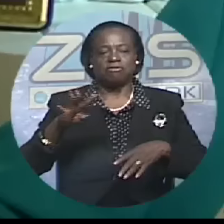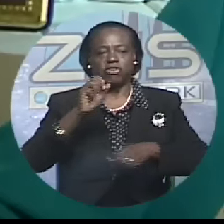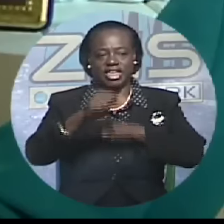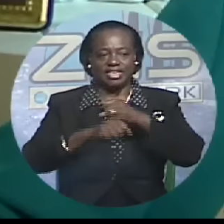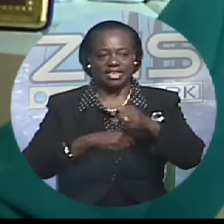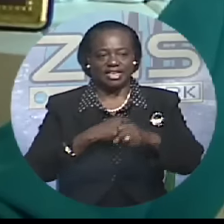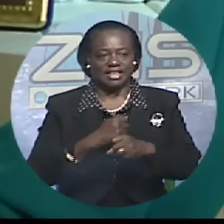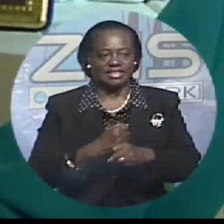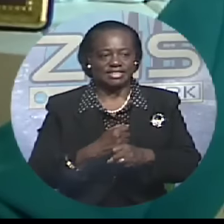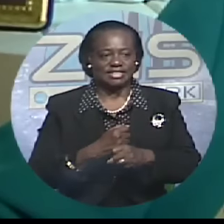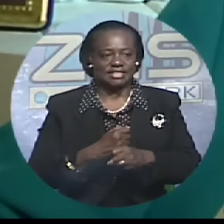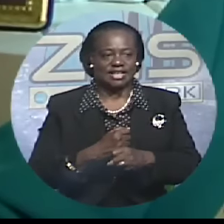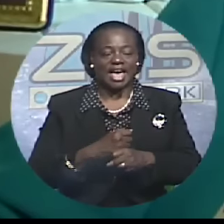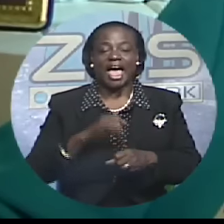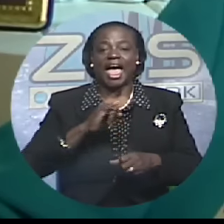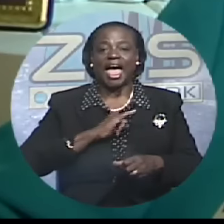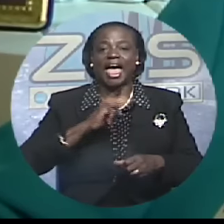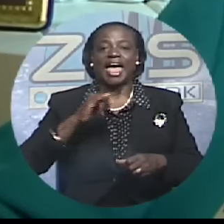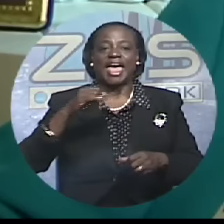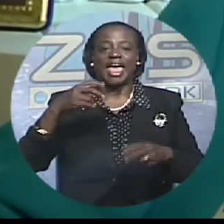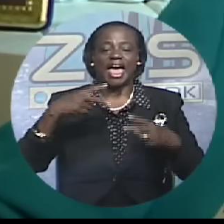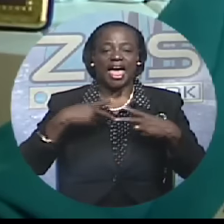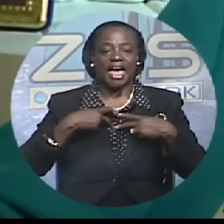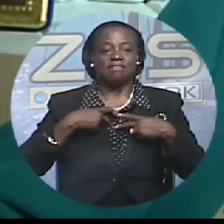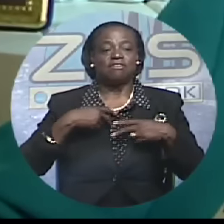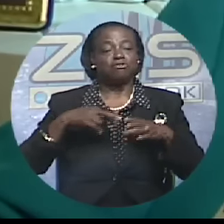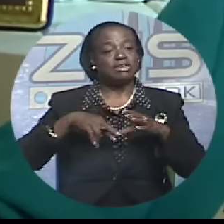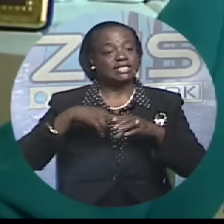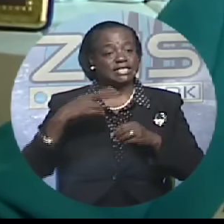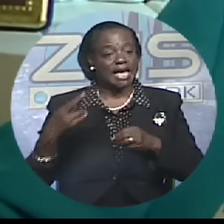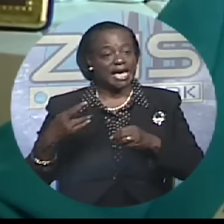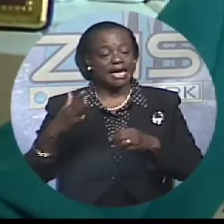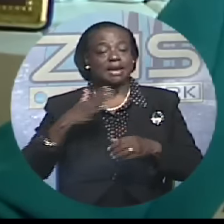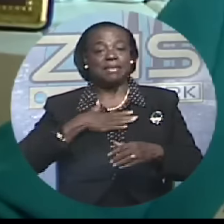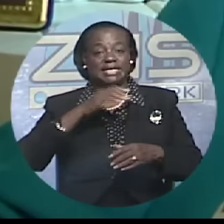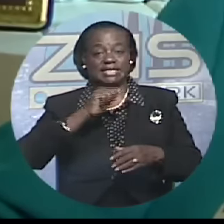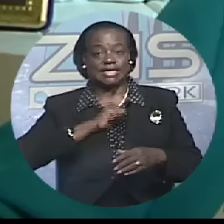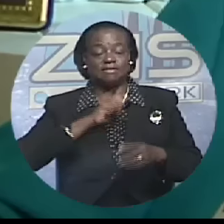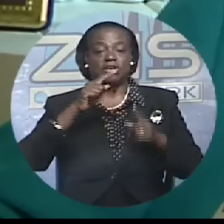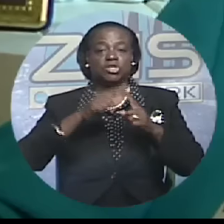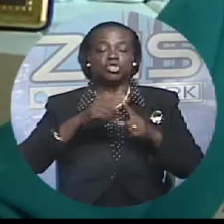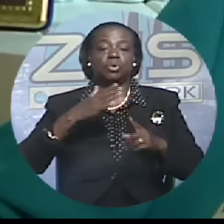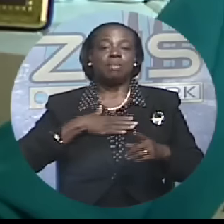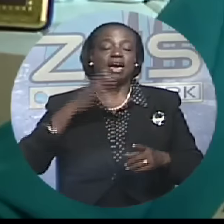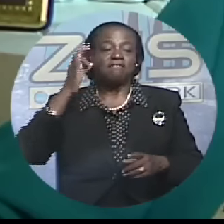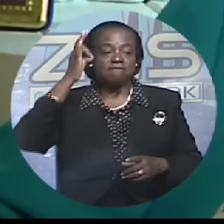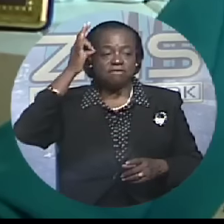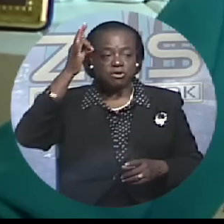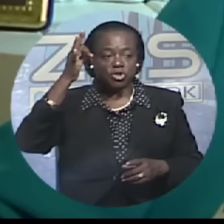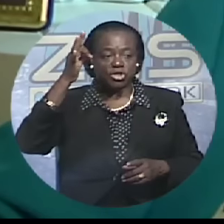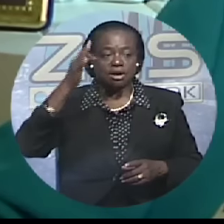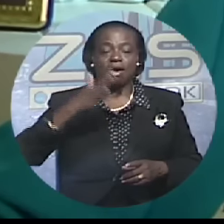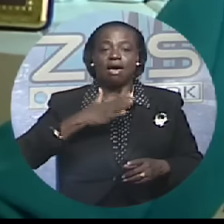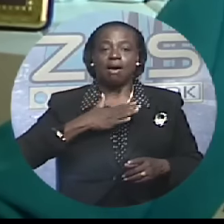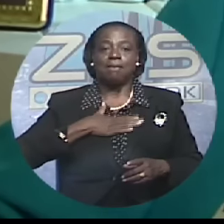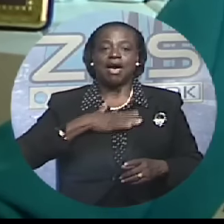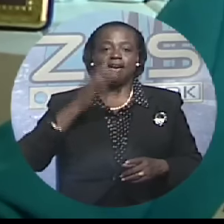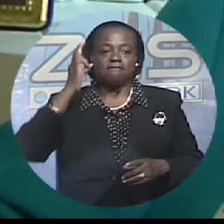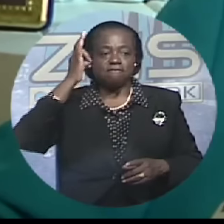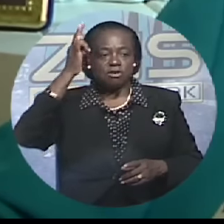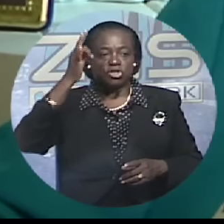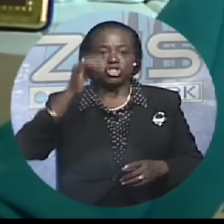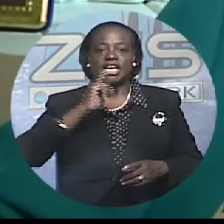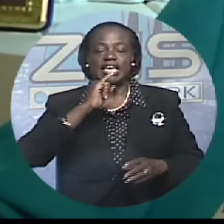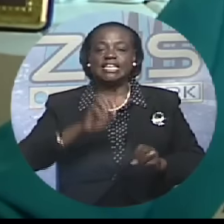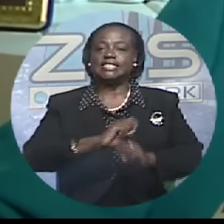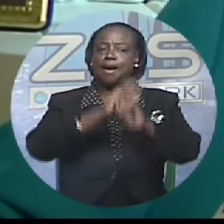rigors. I've resigned myself to my future. My future is